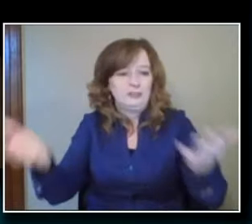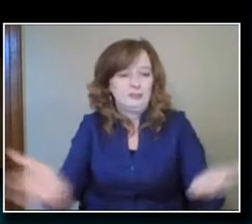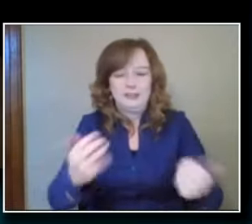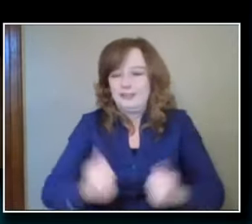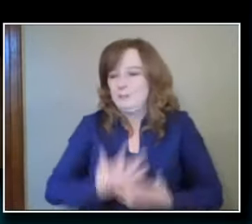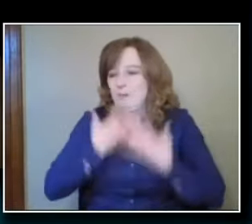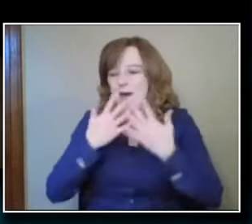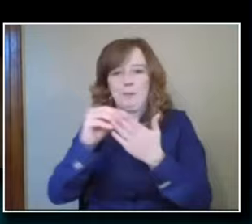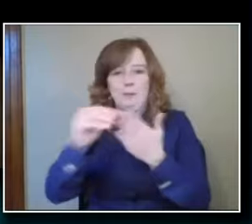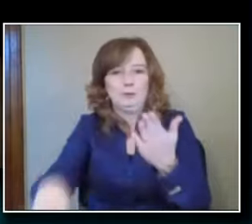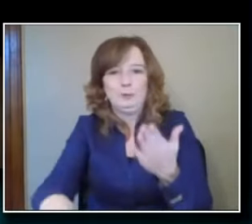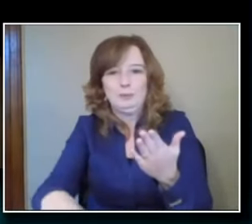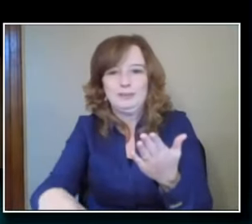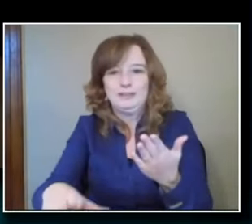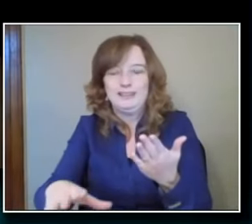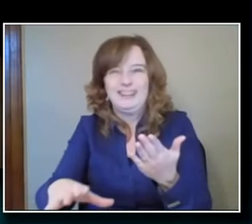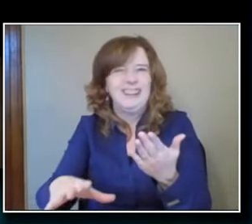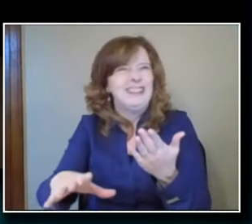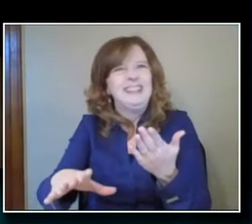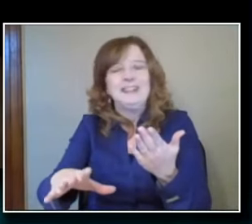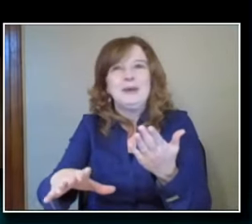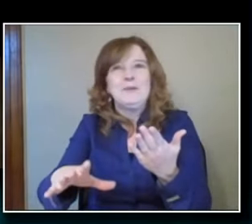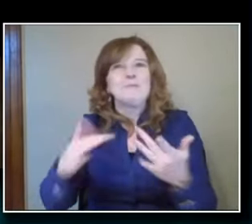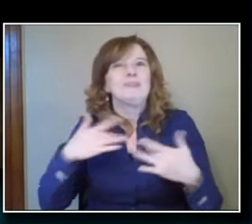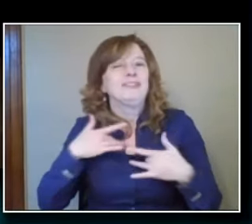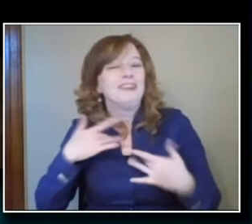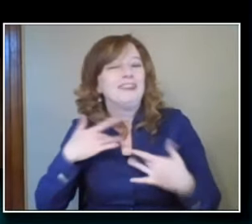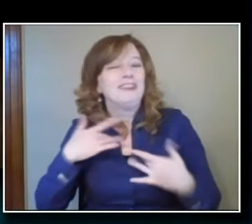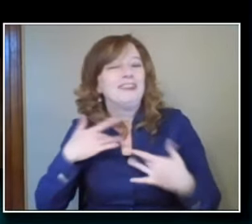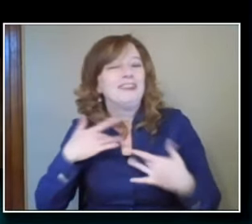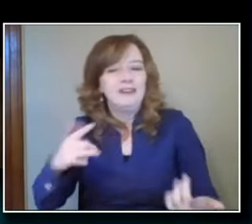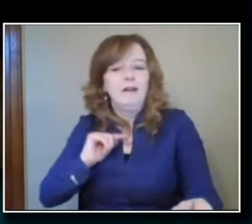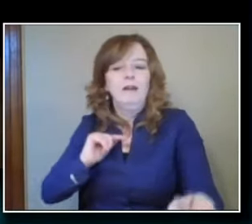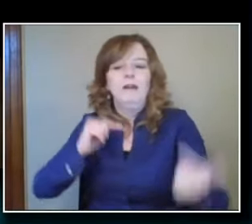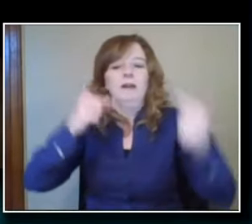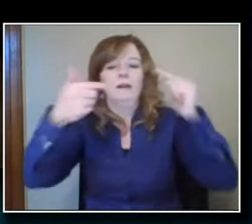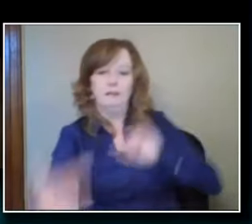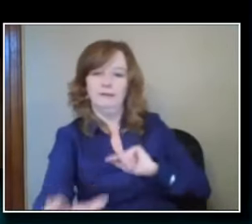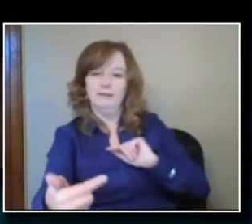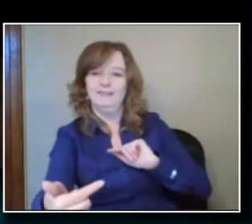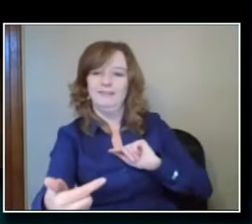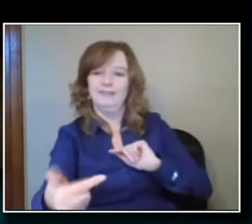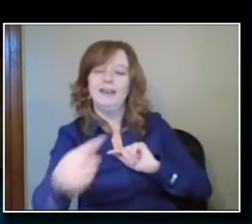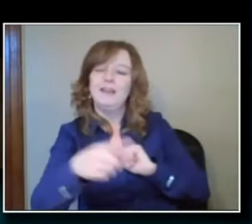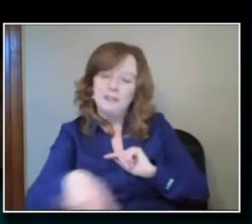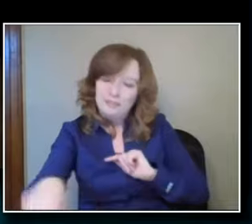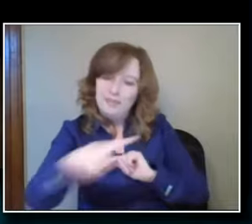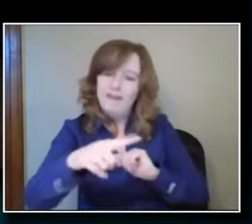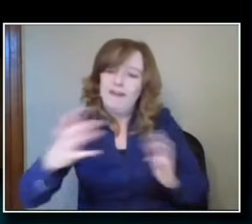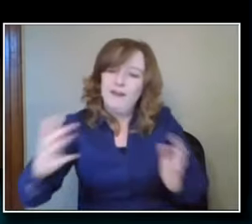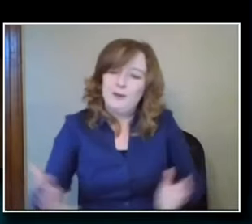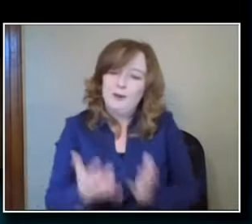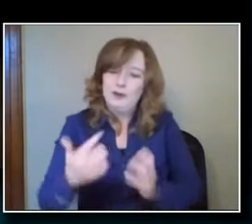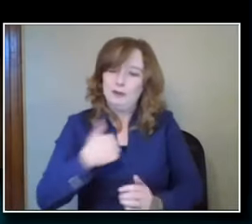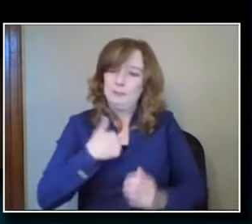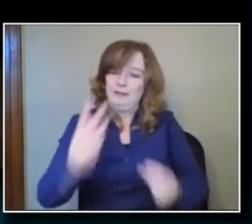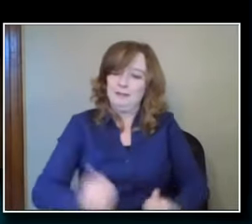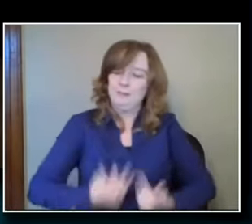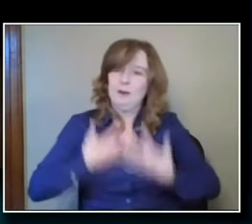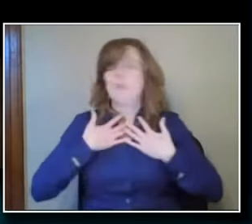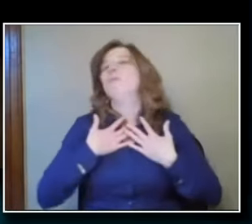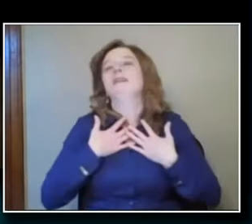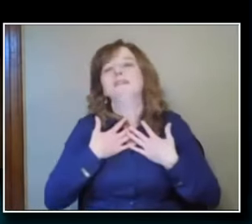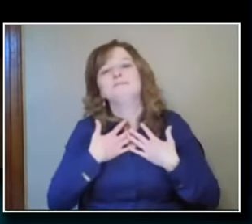happens, though, is roles get reversed, and it's my students that are encouraging, inspiring me. One of